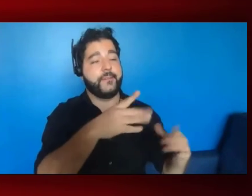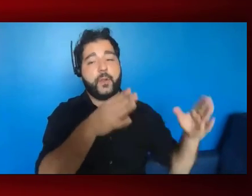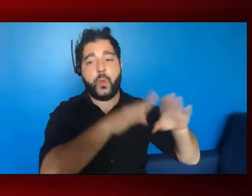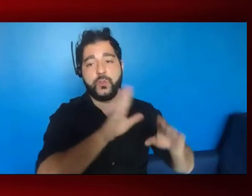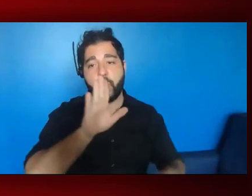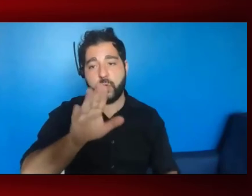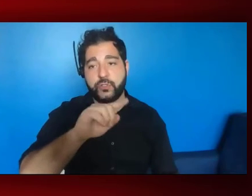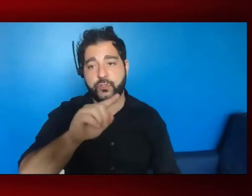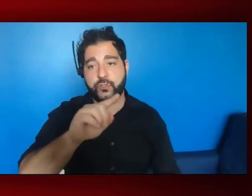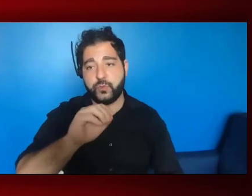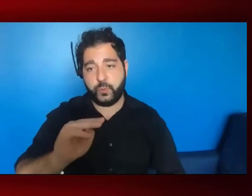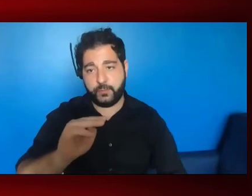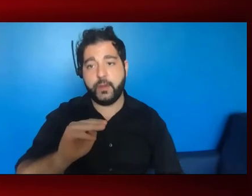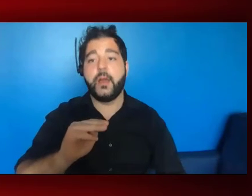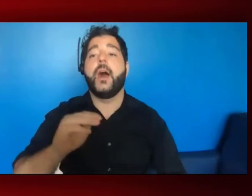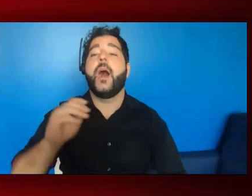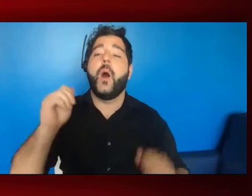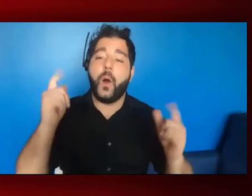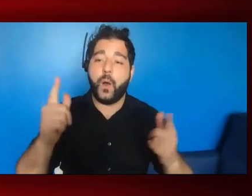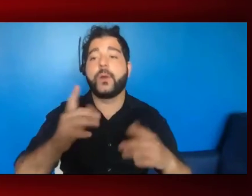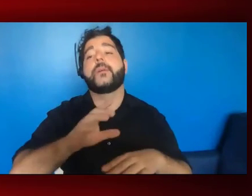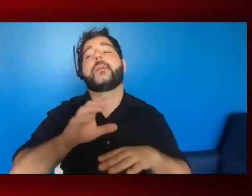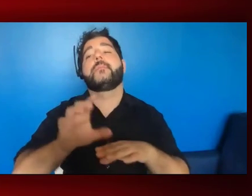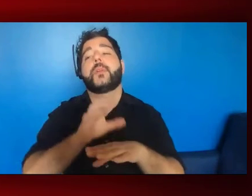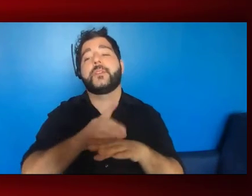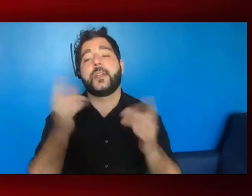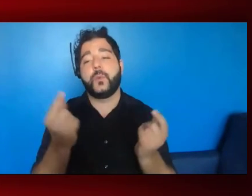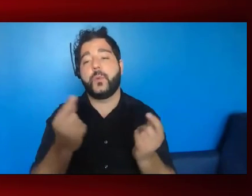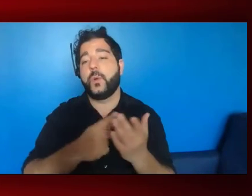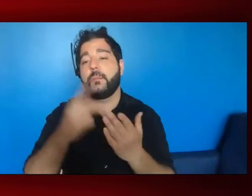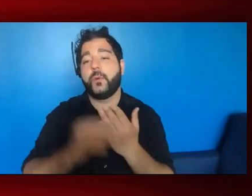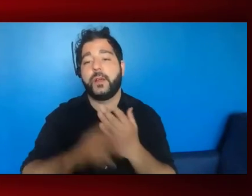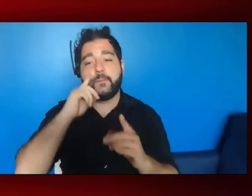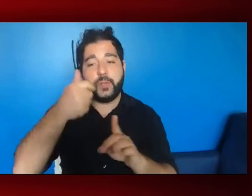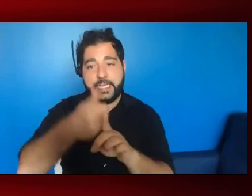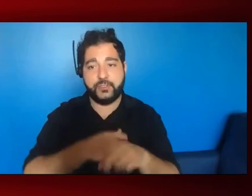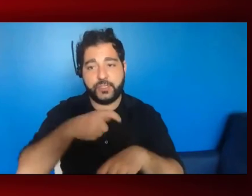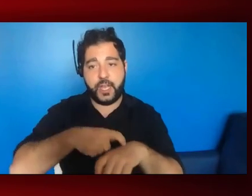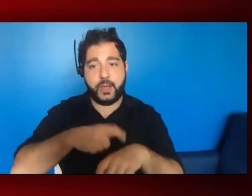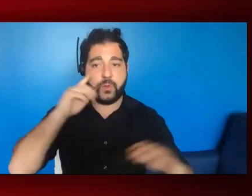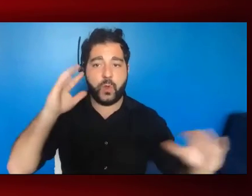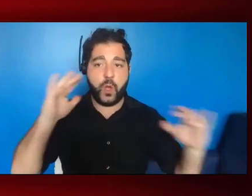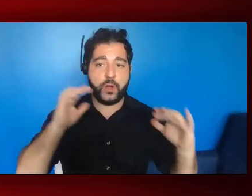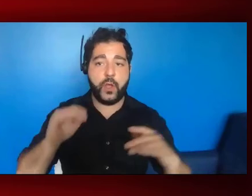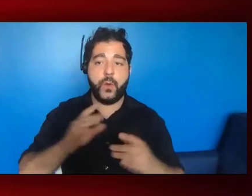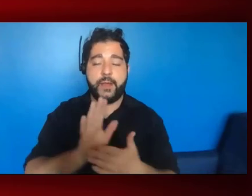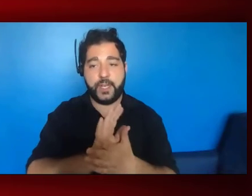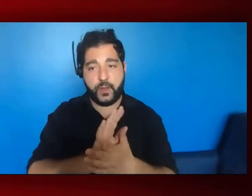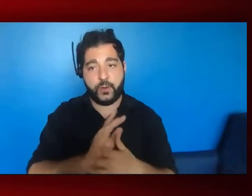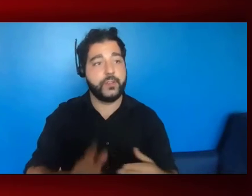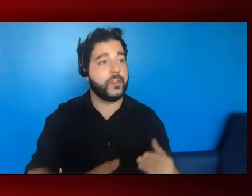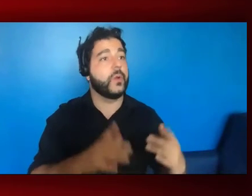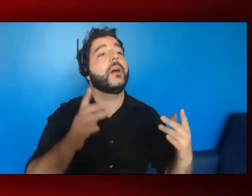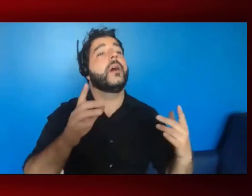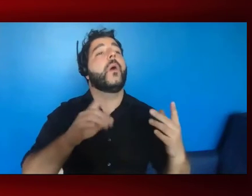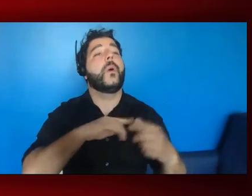every computer can only do one program at a time for audio and video. So once you've clicked on your link,